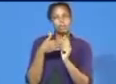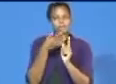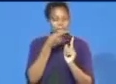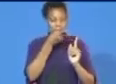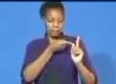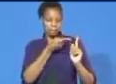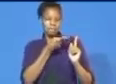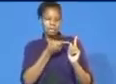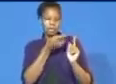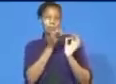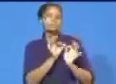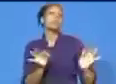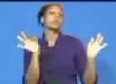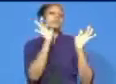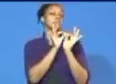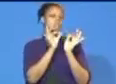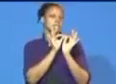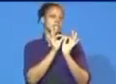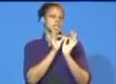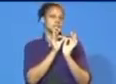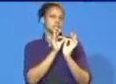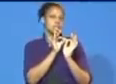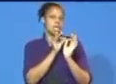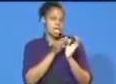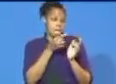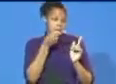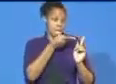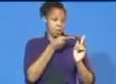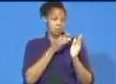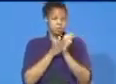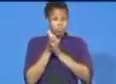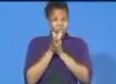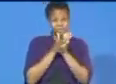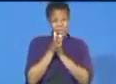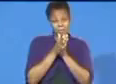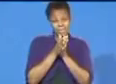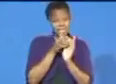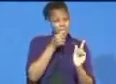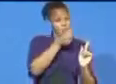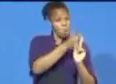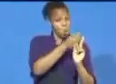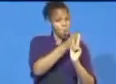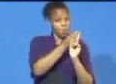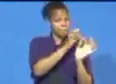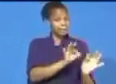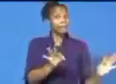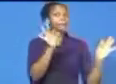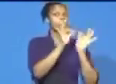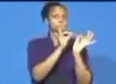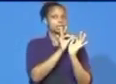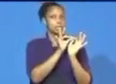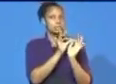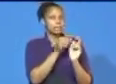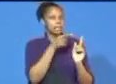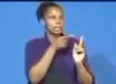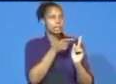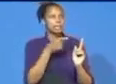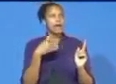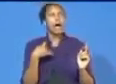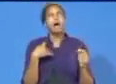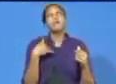Don't rush past this. I said he was driven by a sense of his own importance. He had